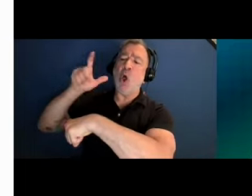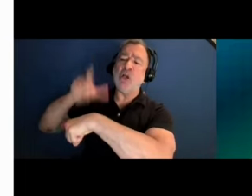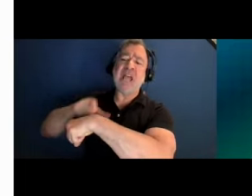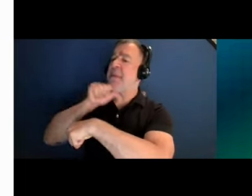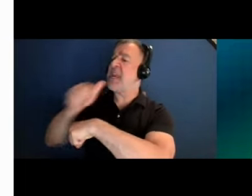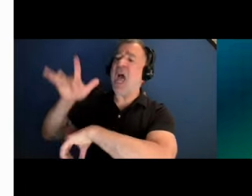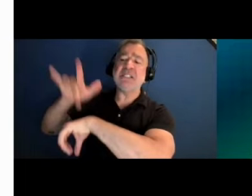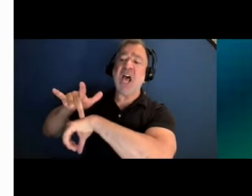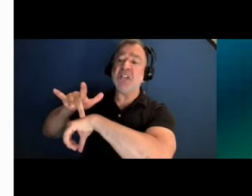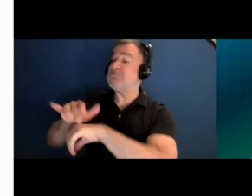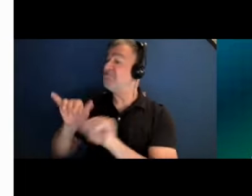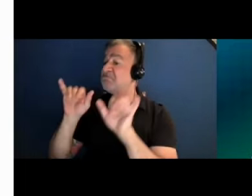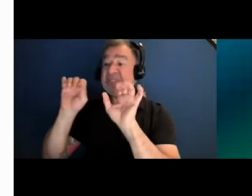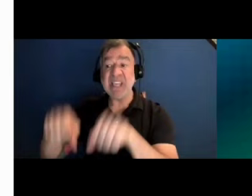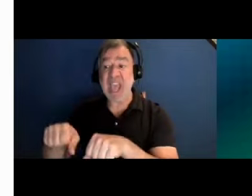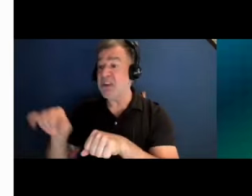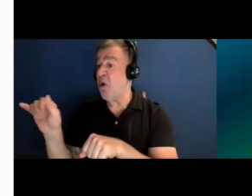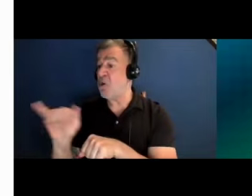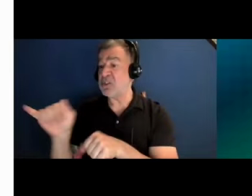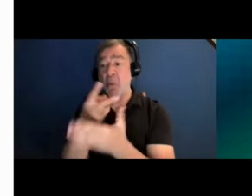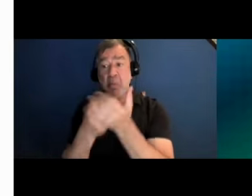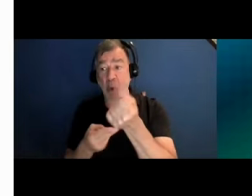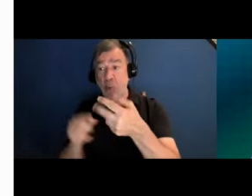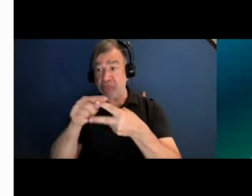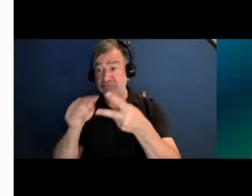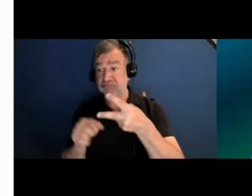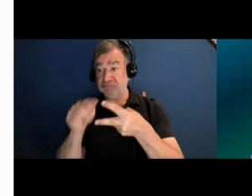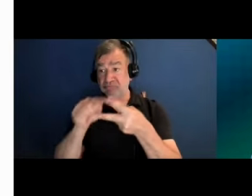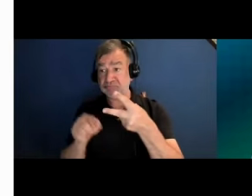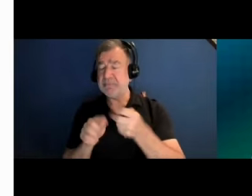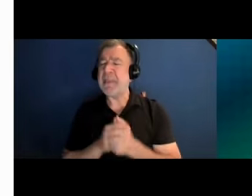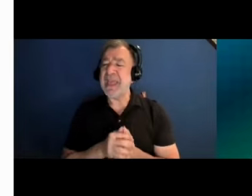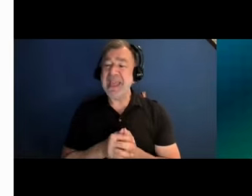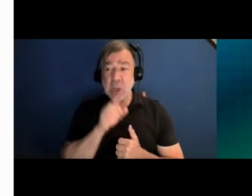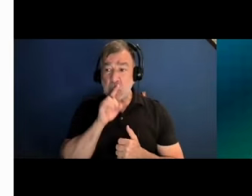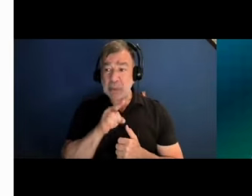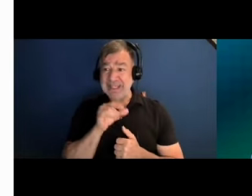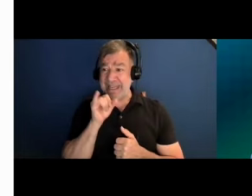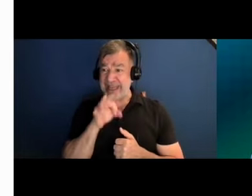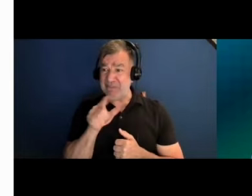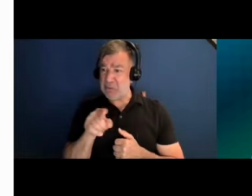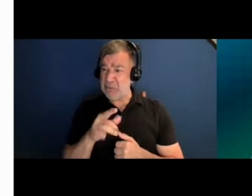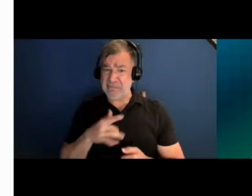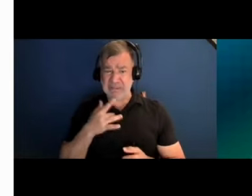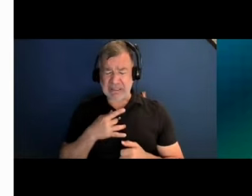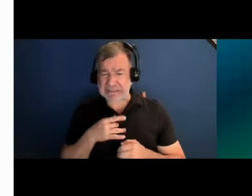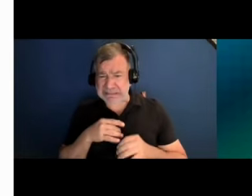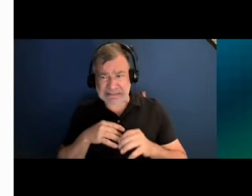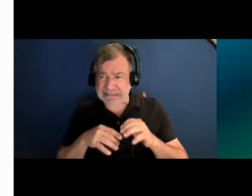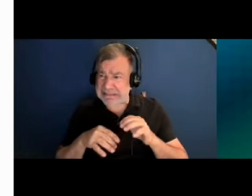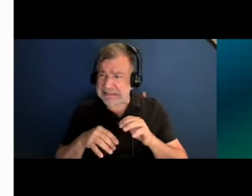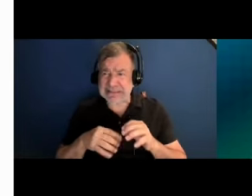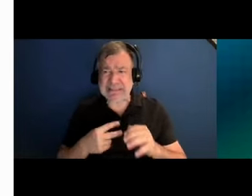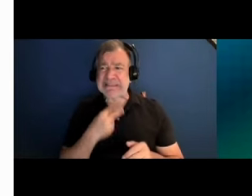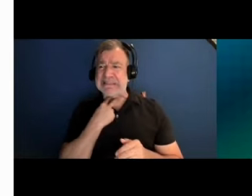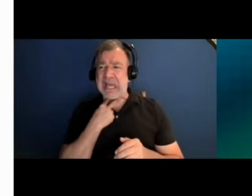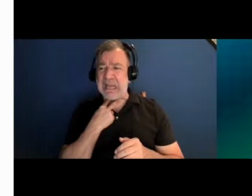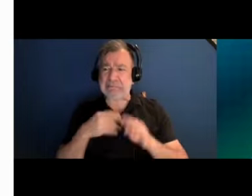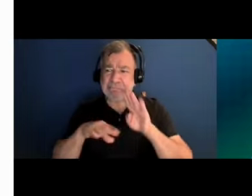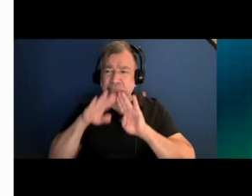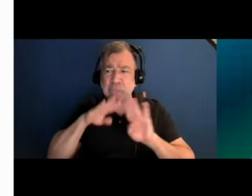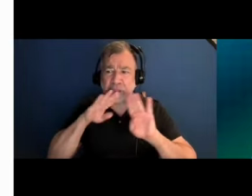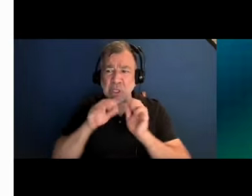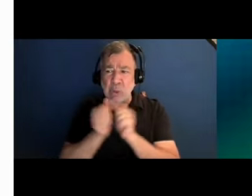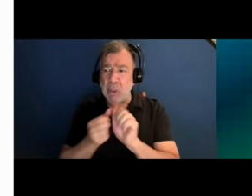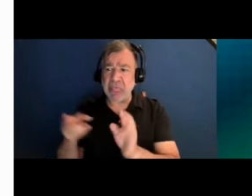So, really, if you do get stuck in this enrollment process, just a reminder that we